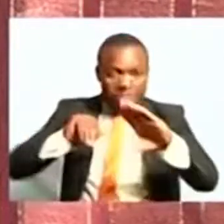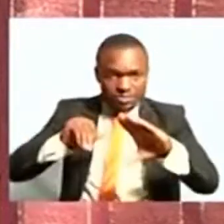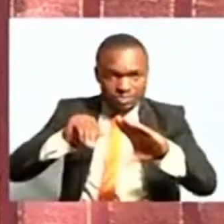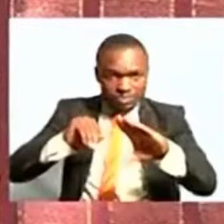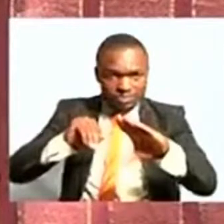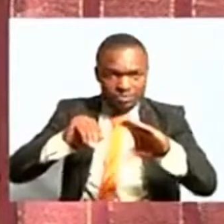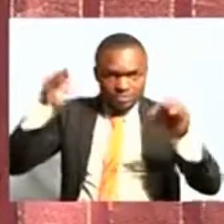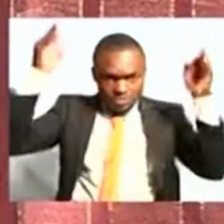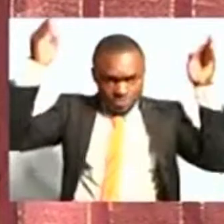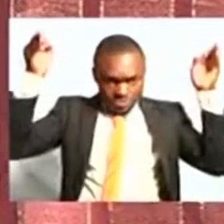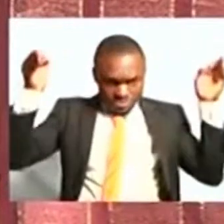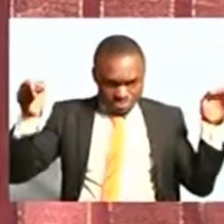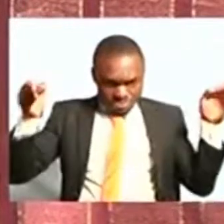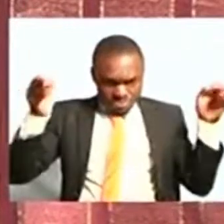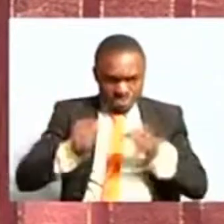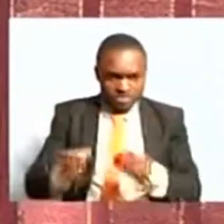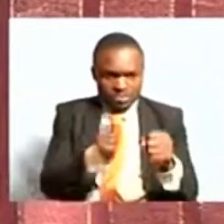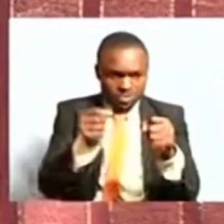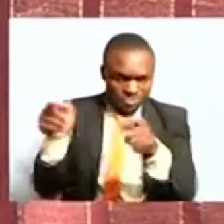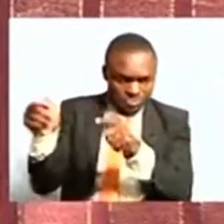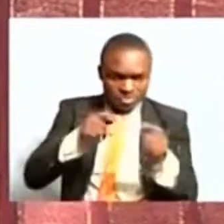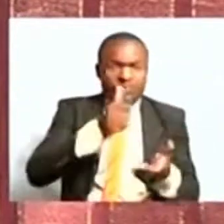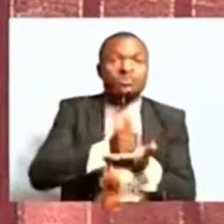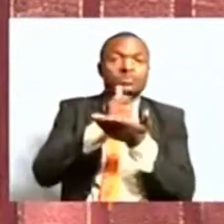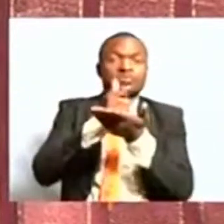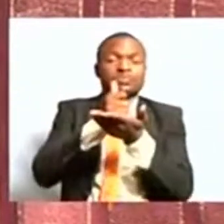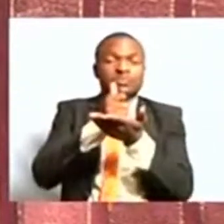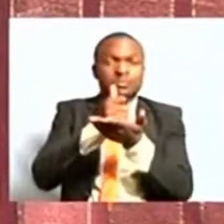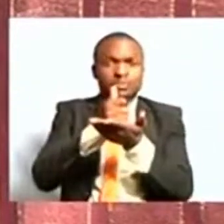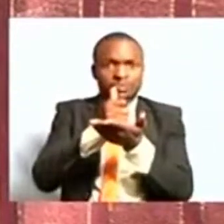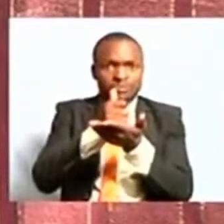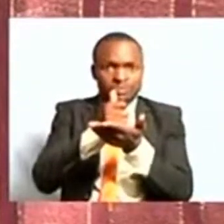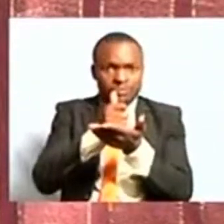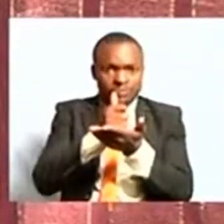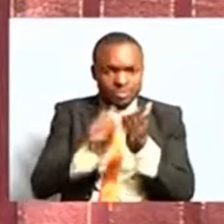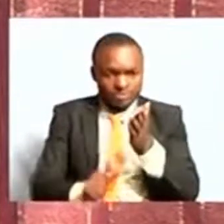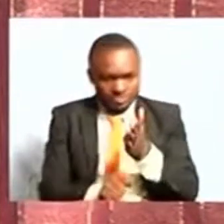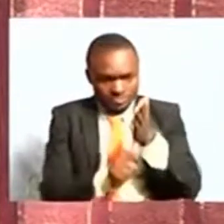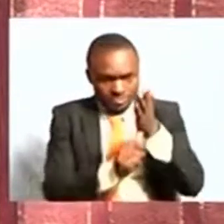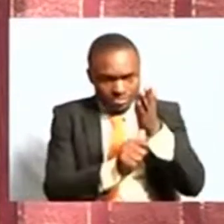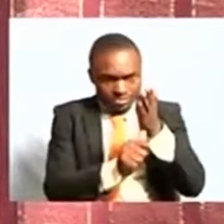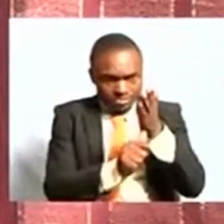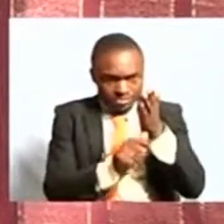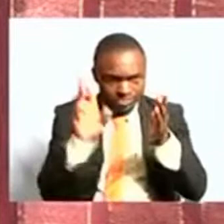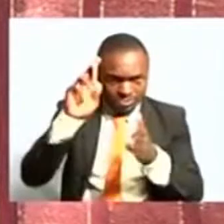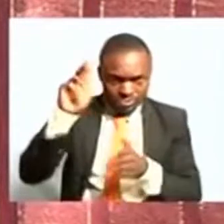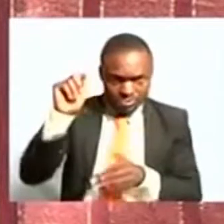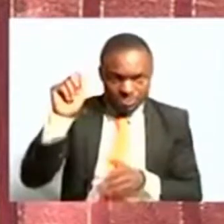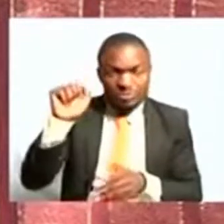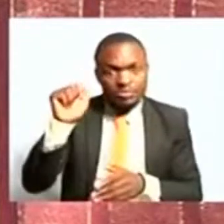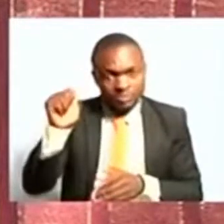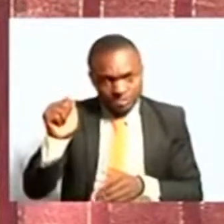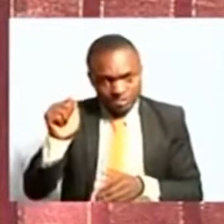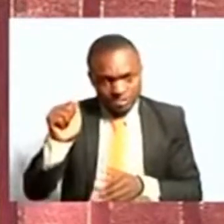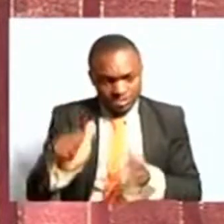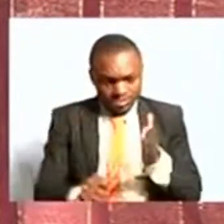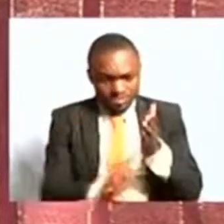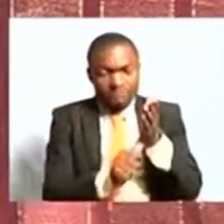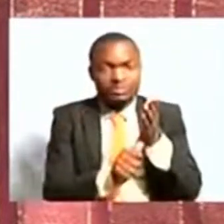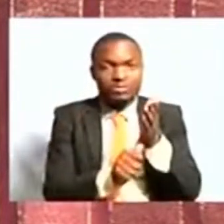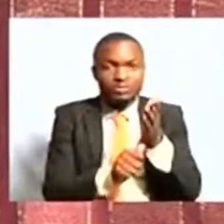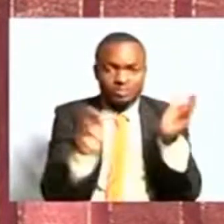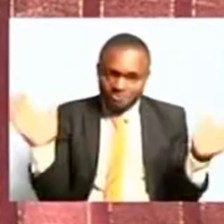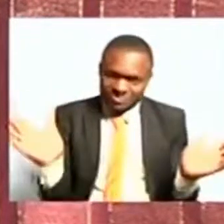the judiciary system to come in and help. And as an agency, as the Road Transport and Safety Agency, we're